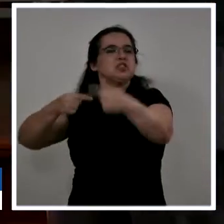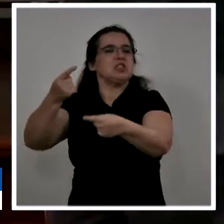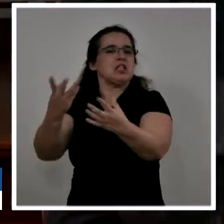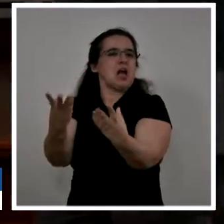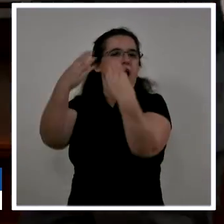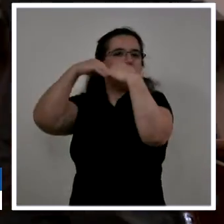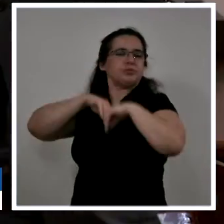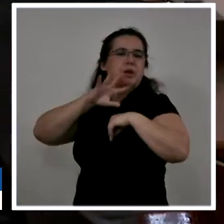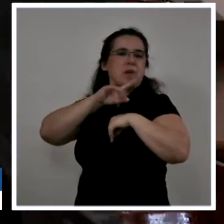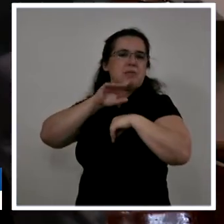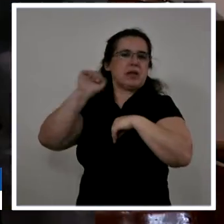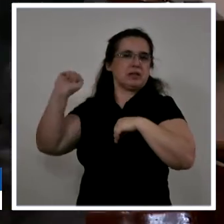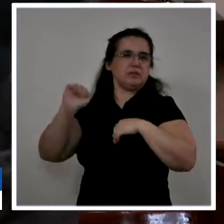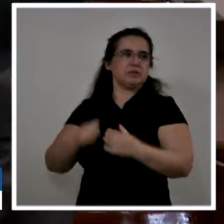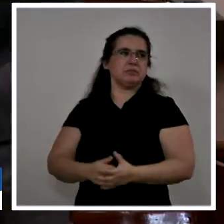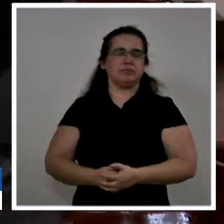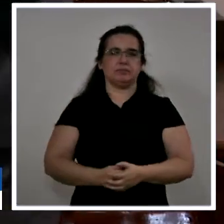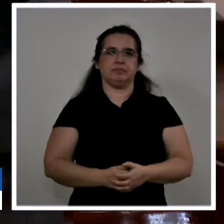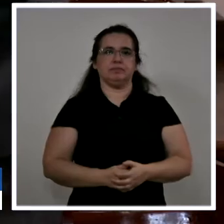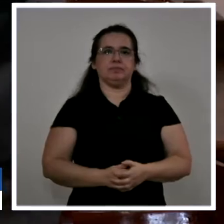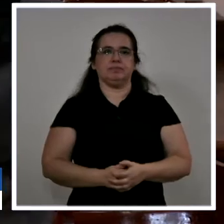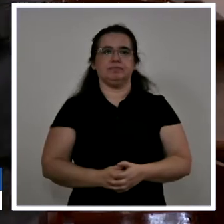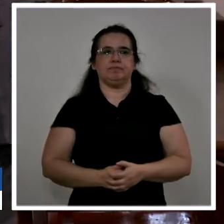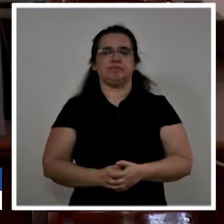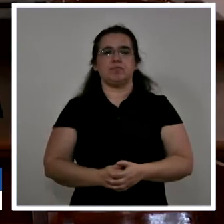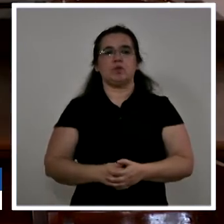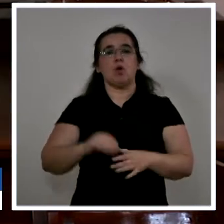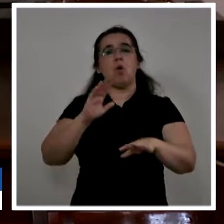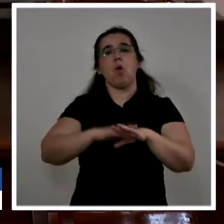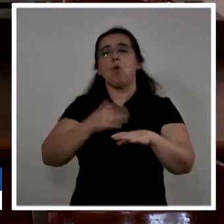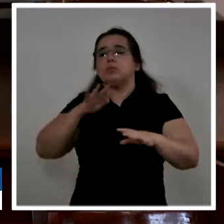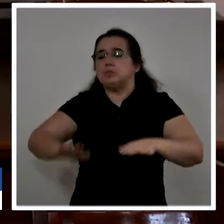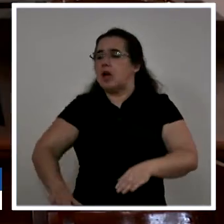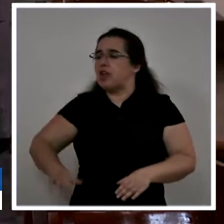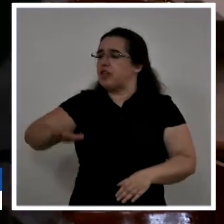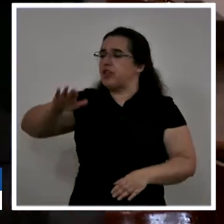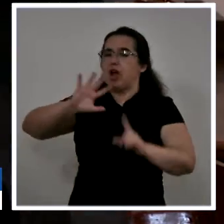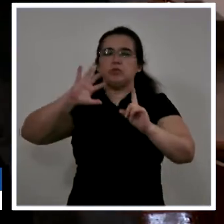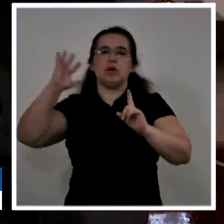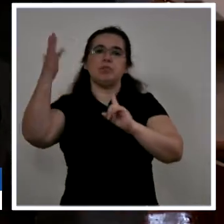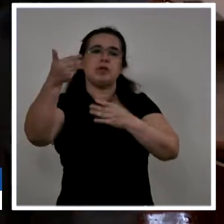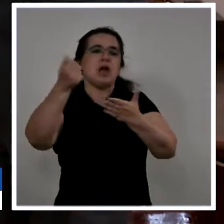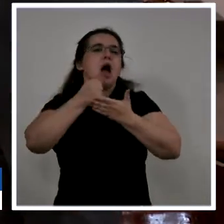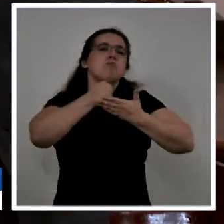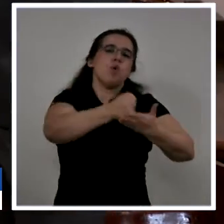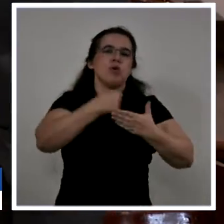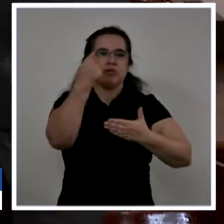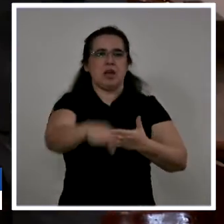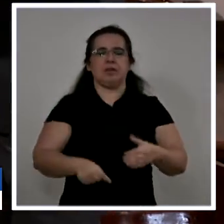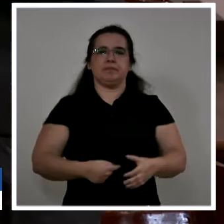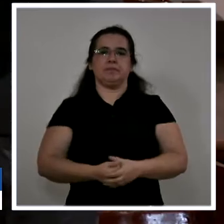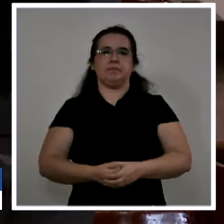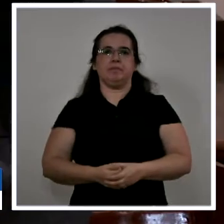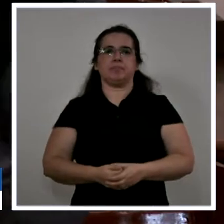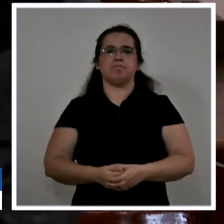Or because they grew up in an environment that was supportive? Ou porque eles cresceram num ambiente que os apoiava? Well, the question